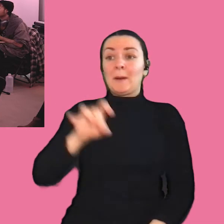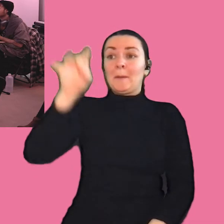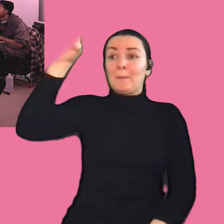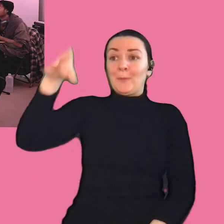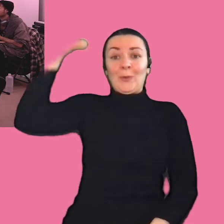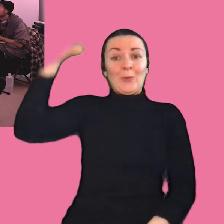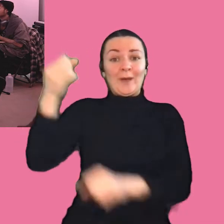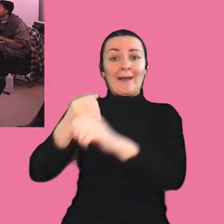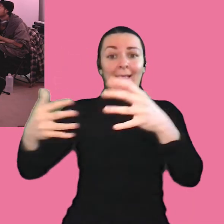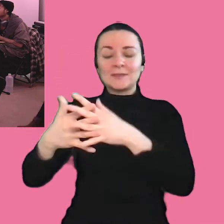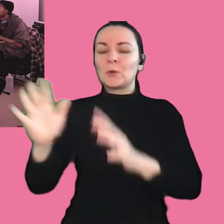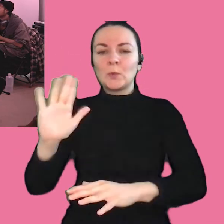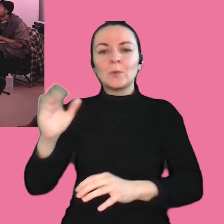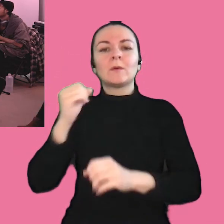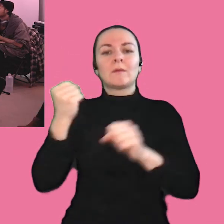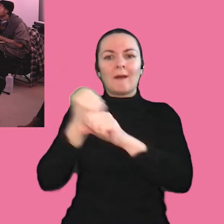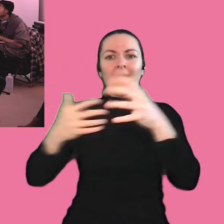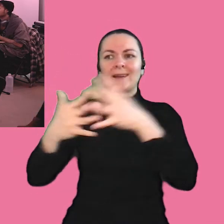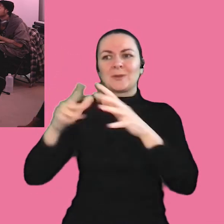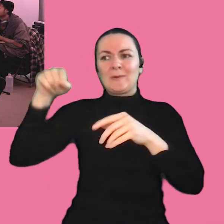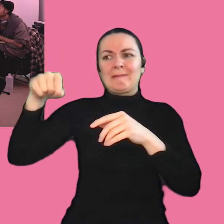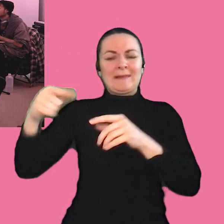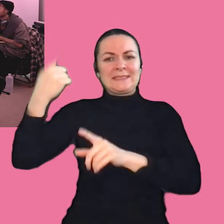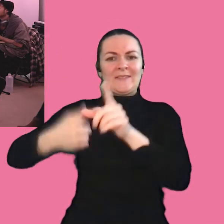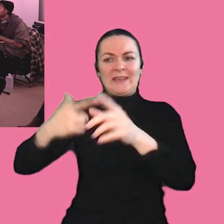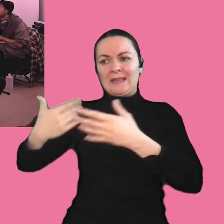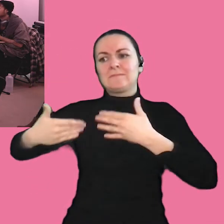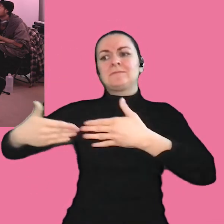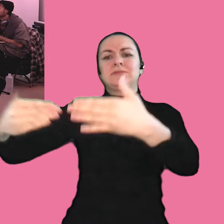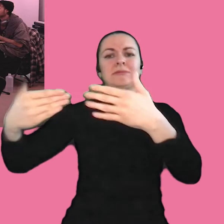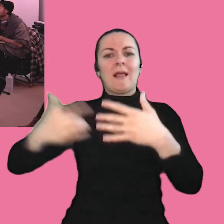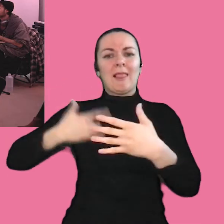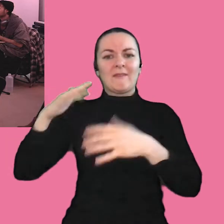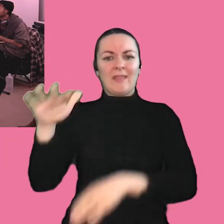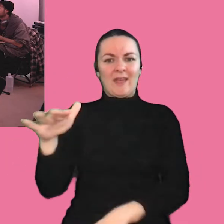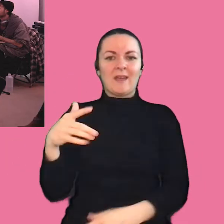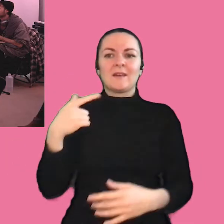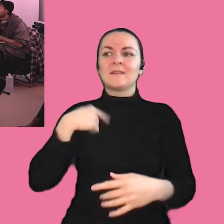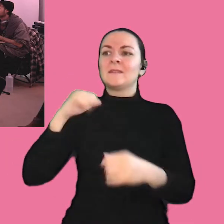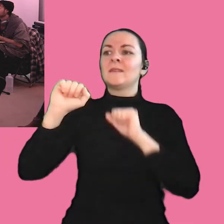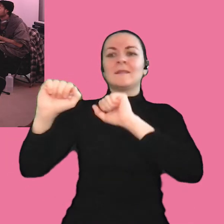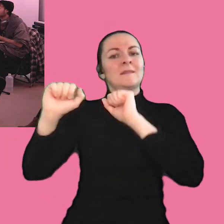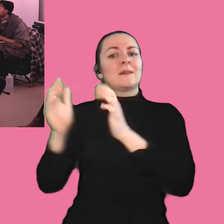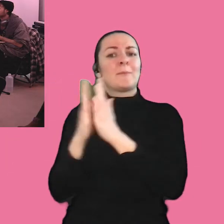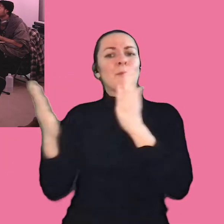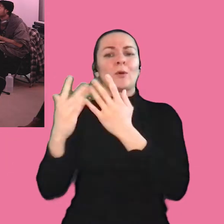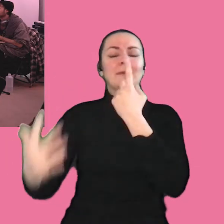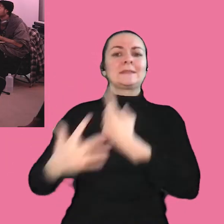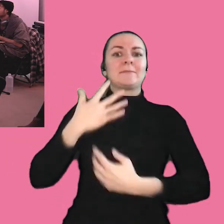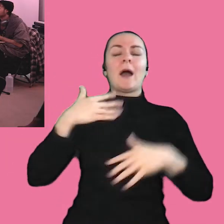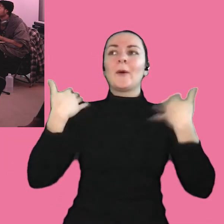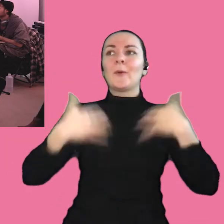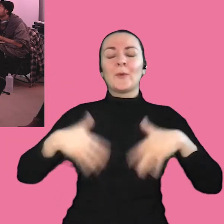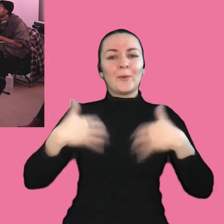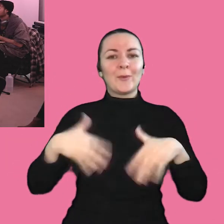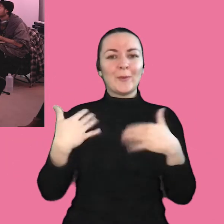project, because I was accused of going on a poverty safari in Glasgow because the Daily Record got the wrong end of the stick that I was from London. I